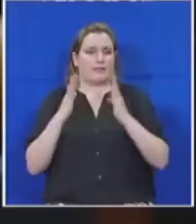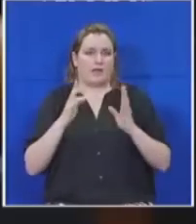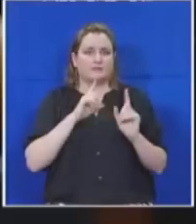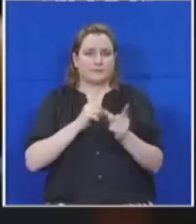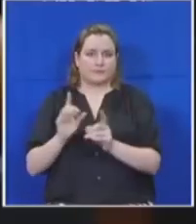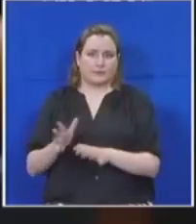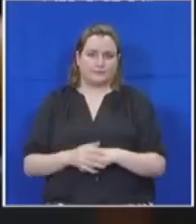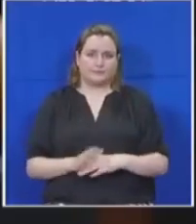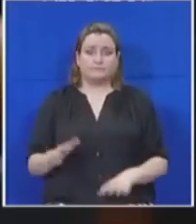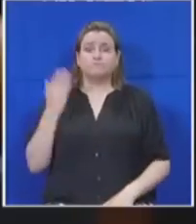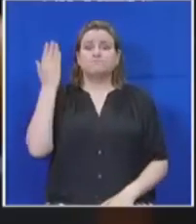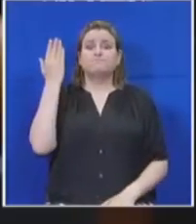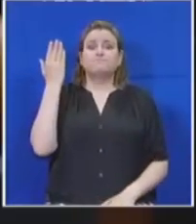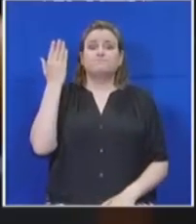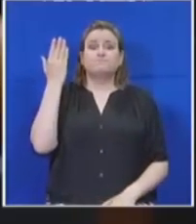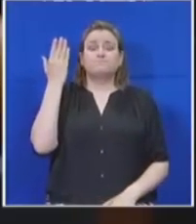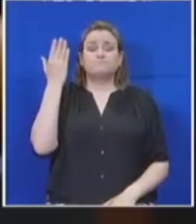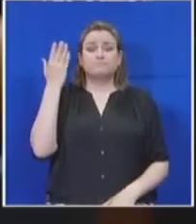Honorable Singh. Chairperson,